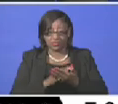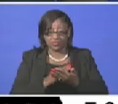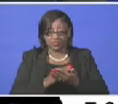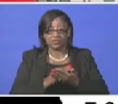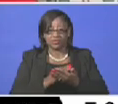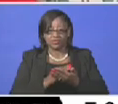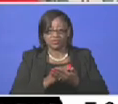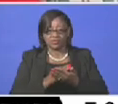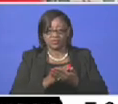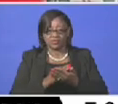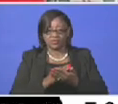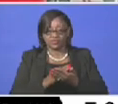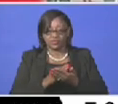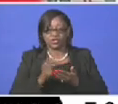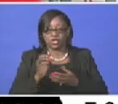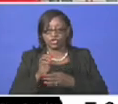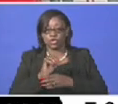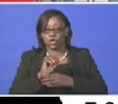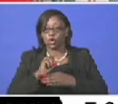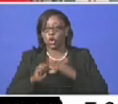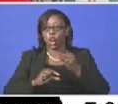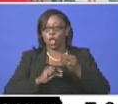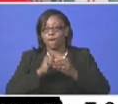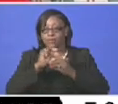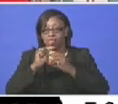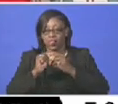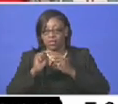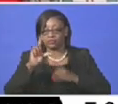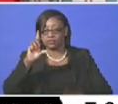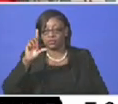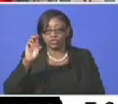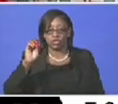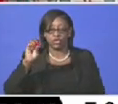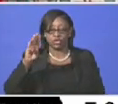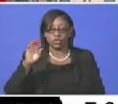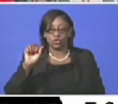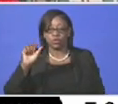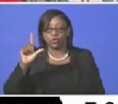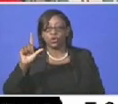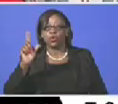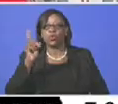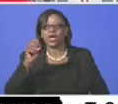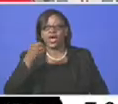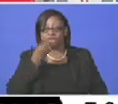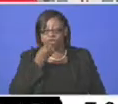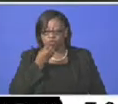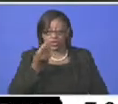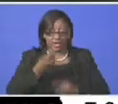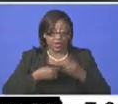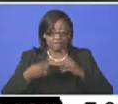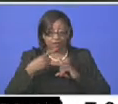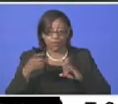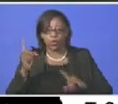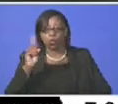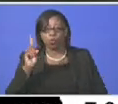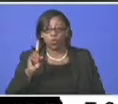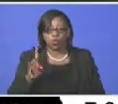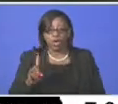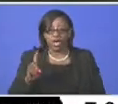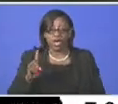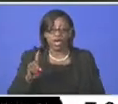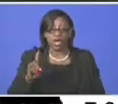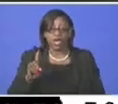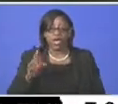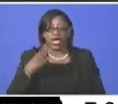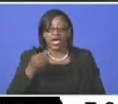global. We had an opportunity to look at our ancestry. Where does our food come from? Why do we eat the way we eat? And with that